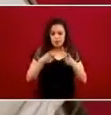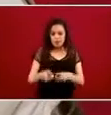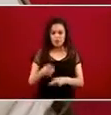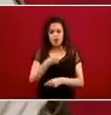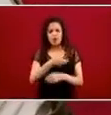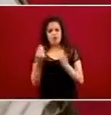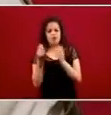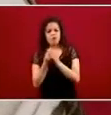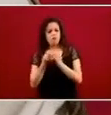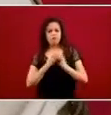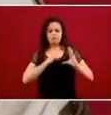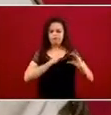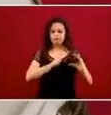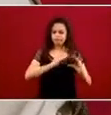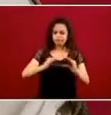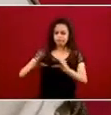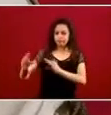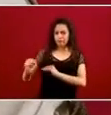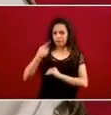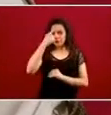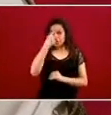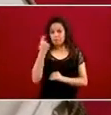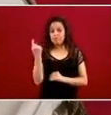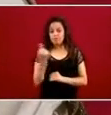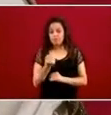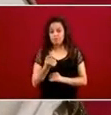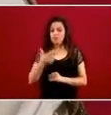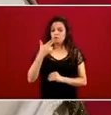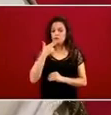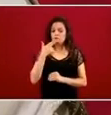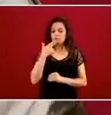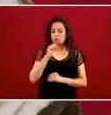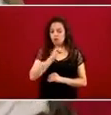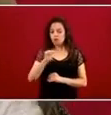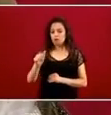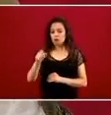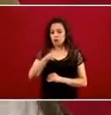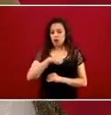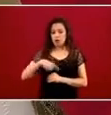the team of specialists that will be implementing these training courses